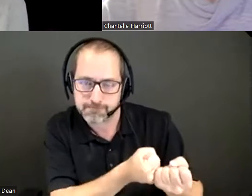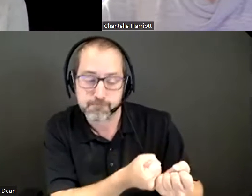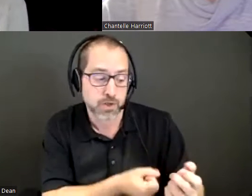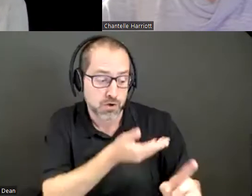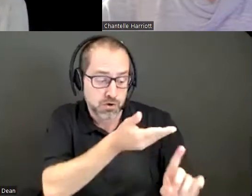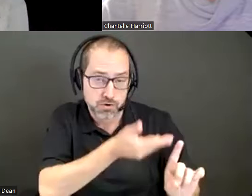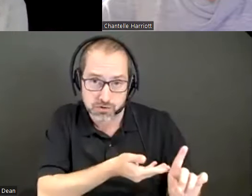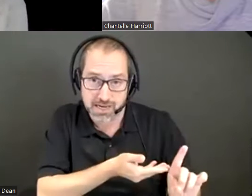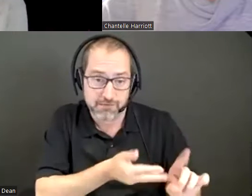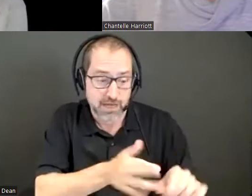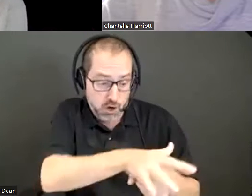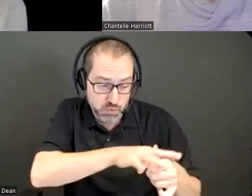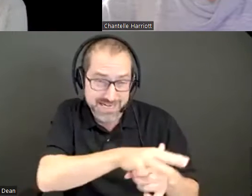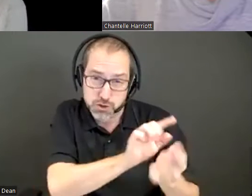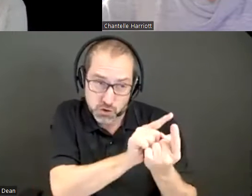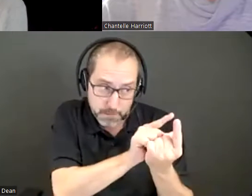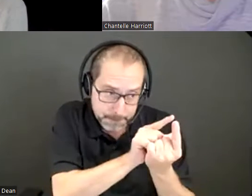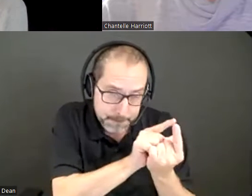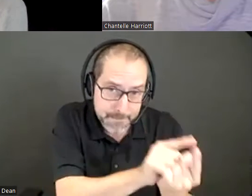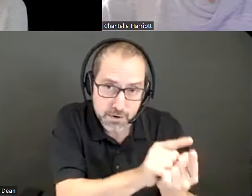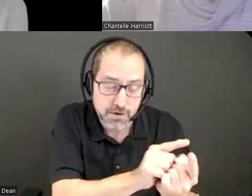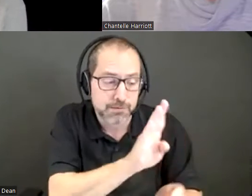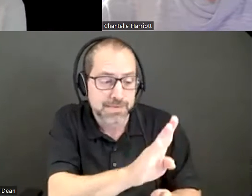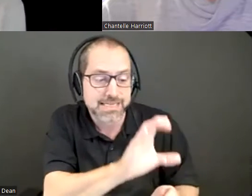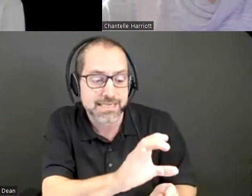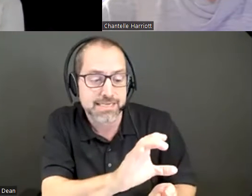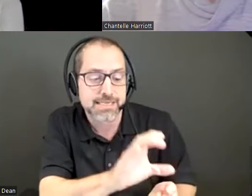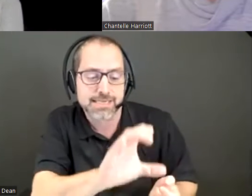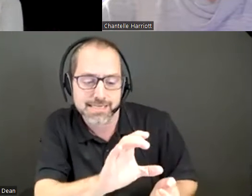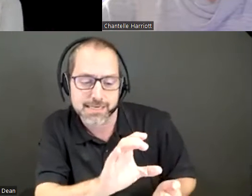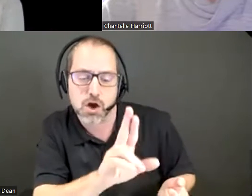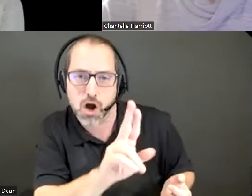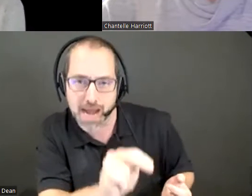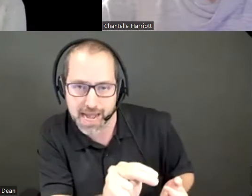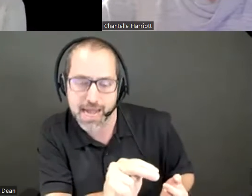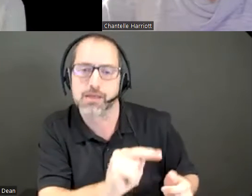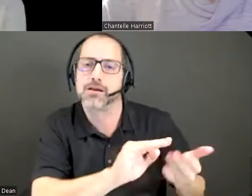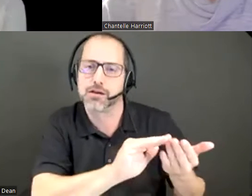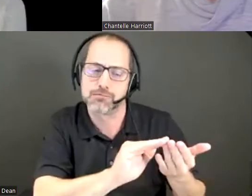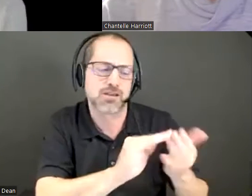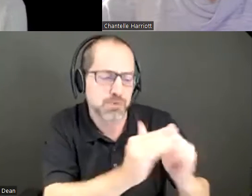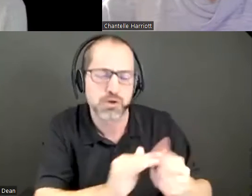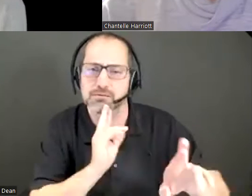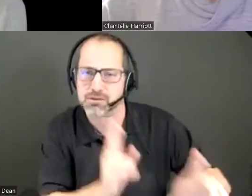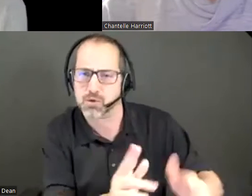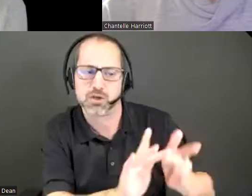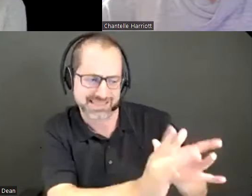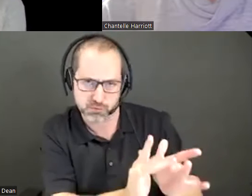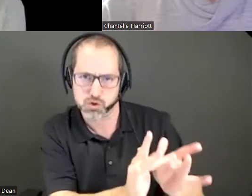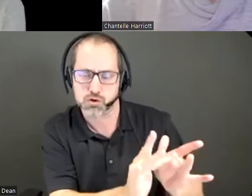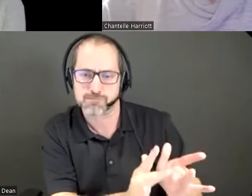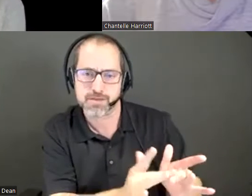a regional mentor with the BC CRN, so the Association of Community Response Networks, and a